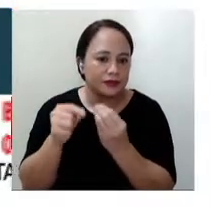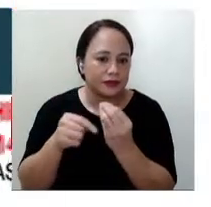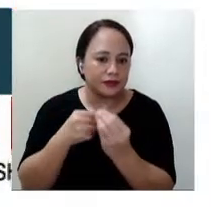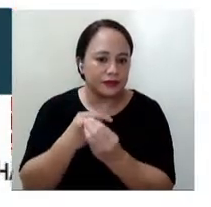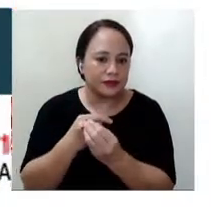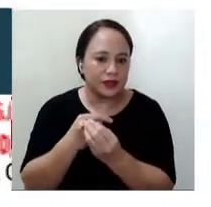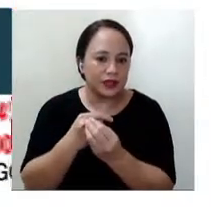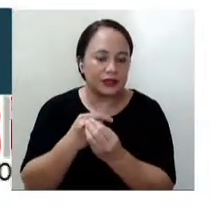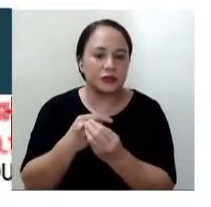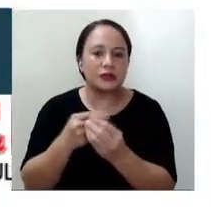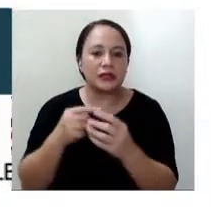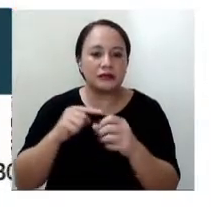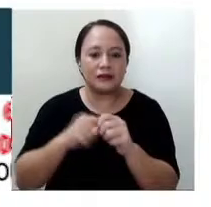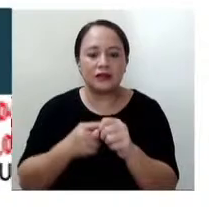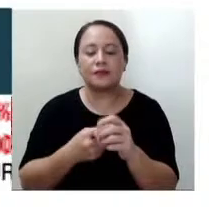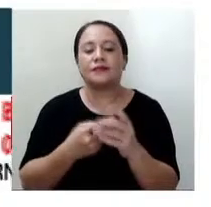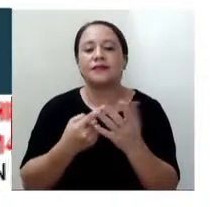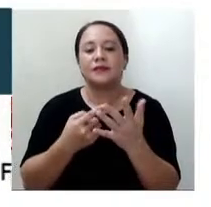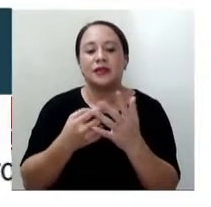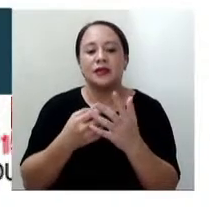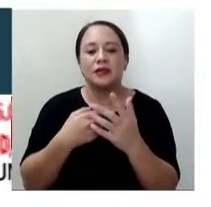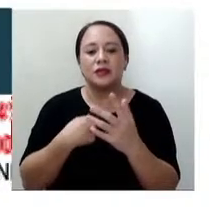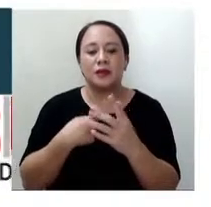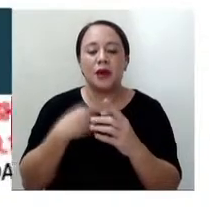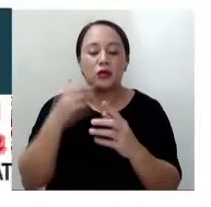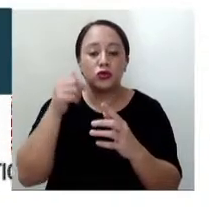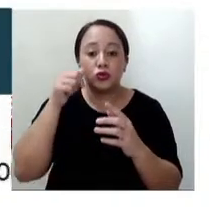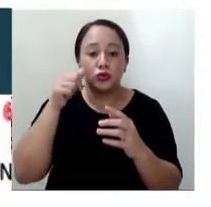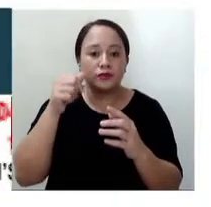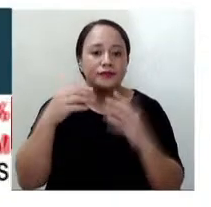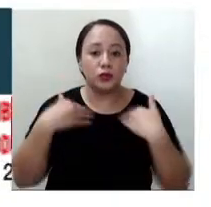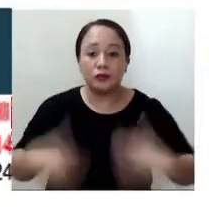escalating violence against human rights defenders,